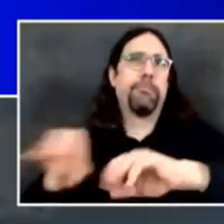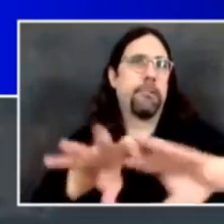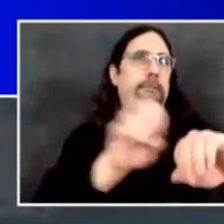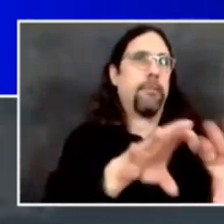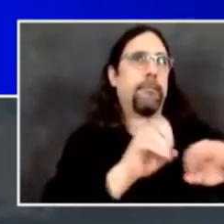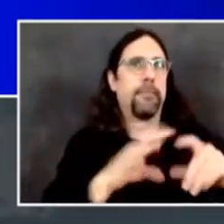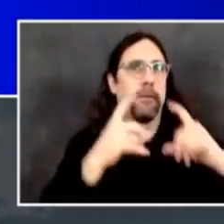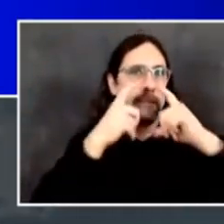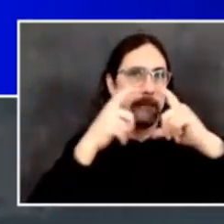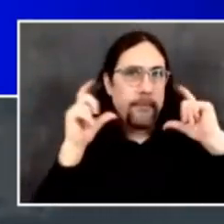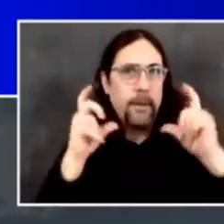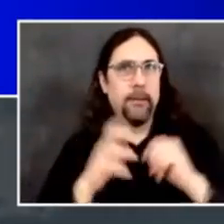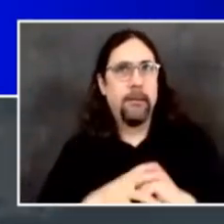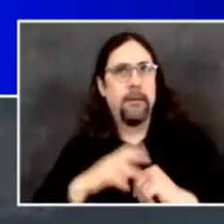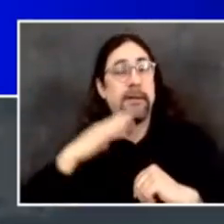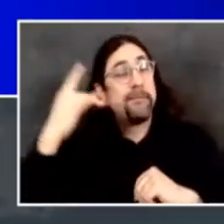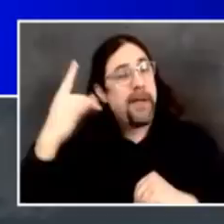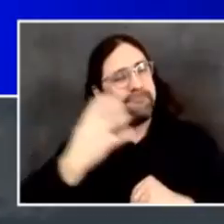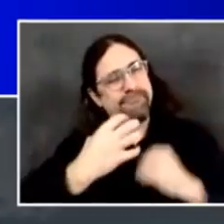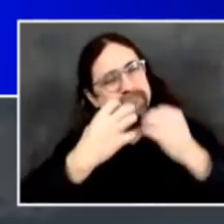of this city.